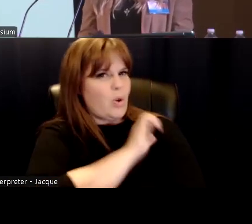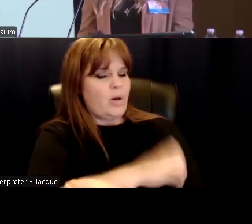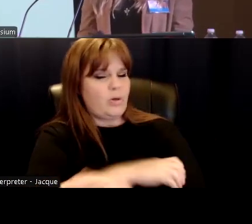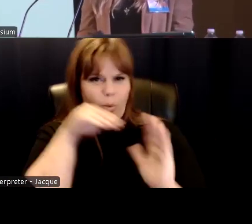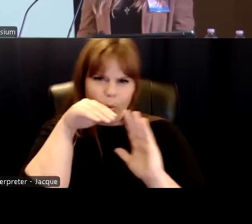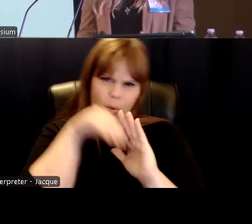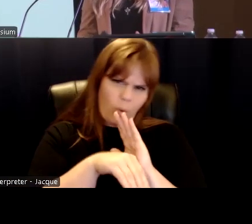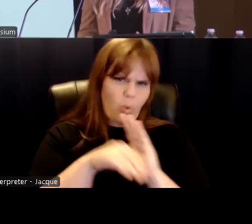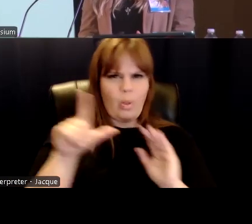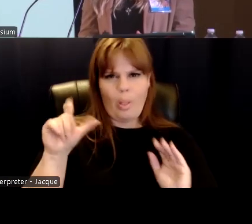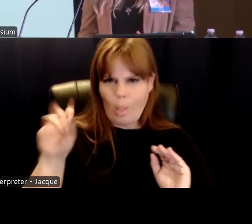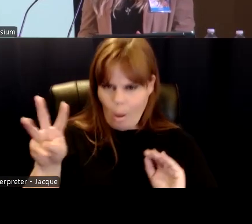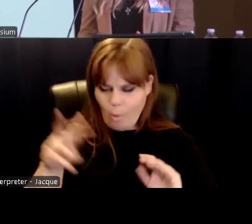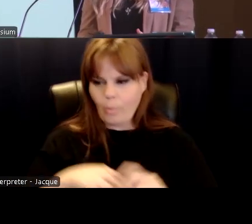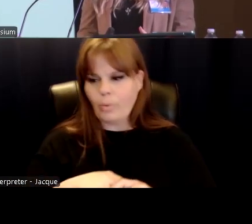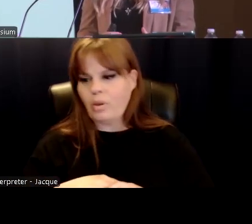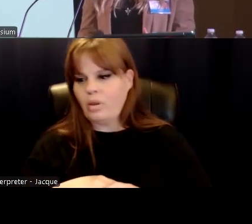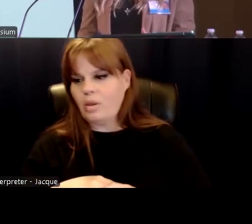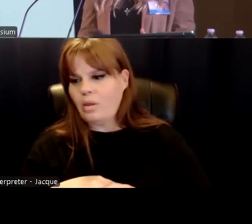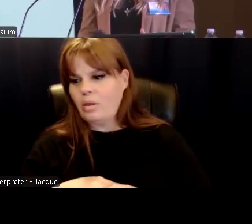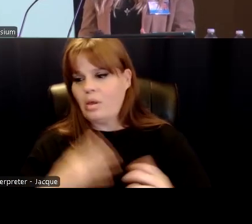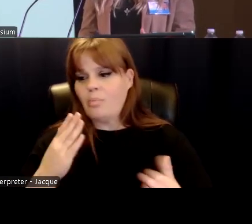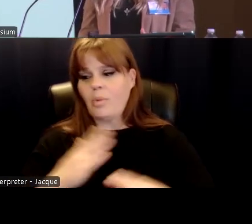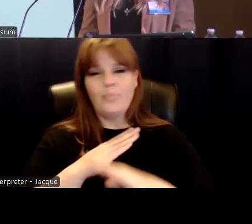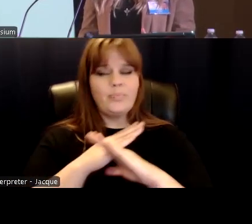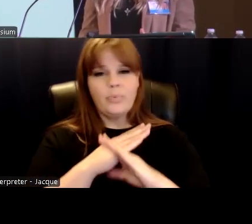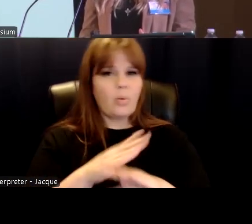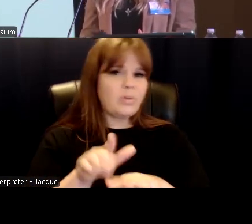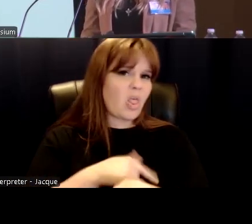low. Maybe an obstacle was the long distance that you